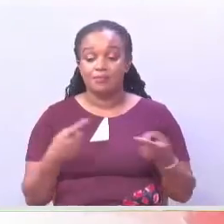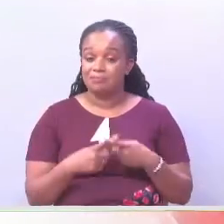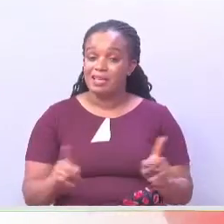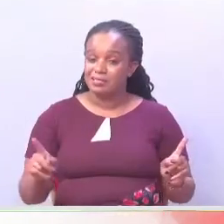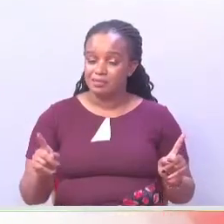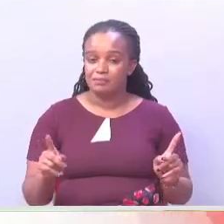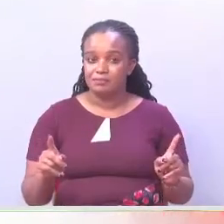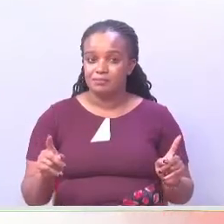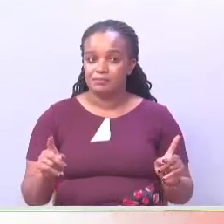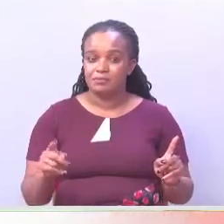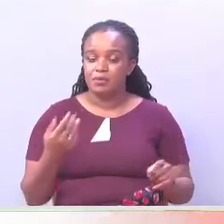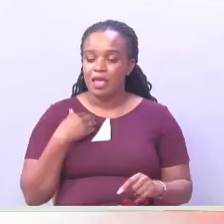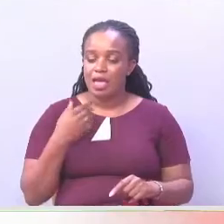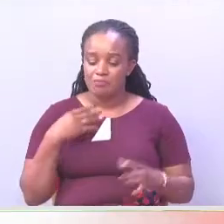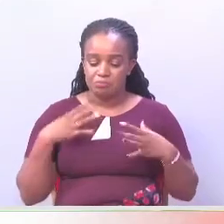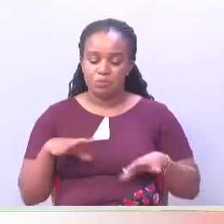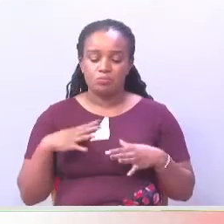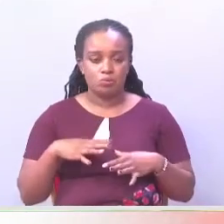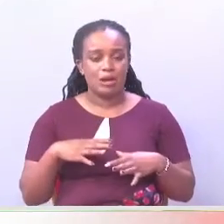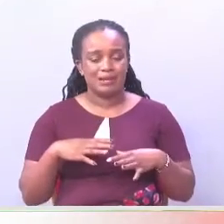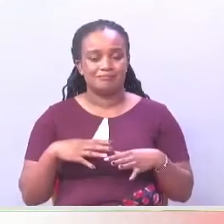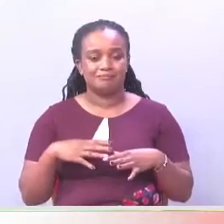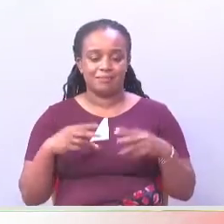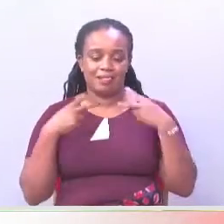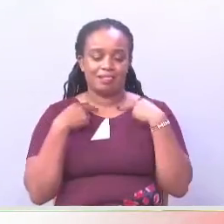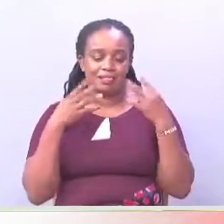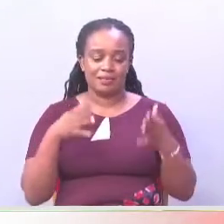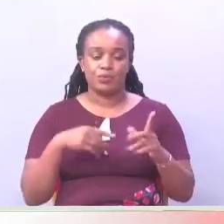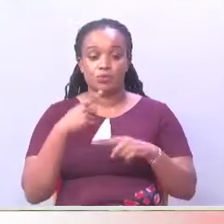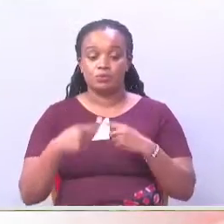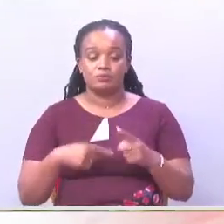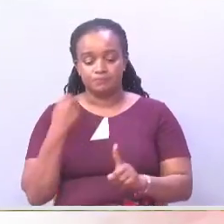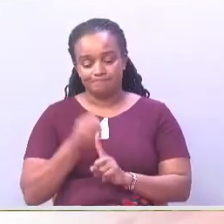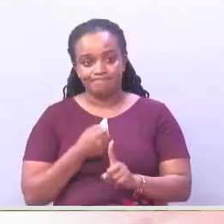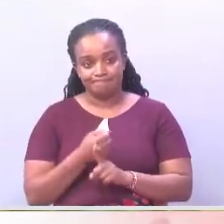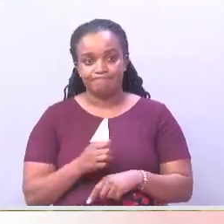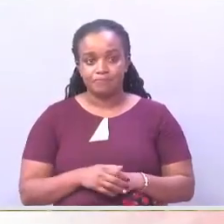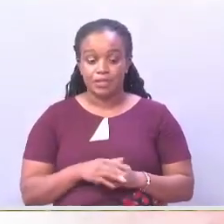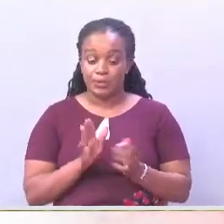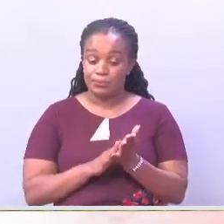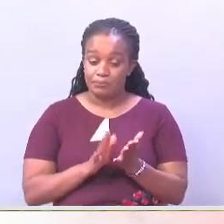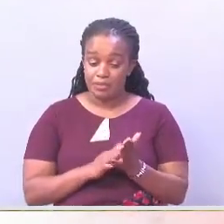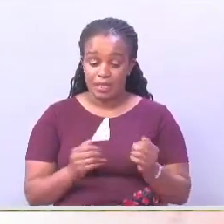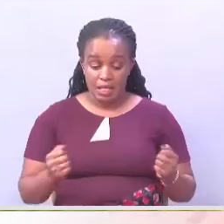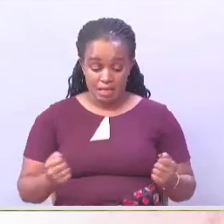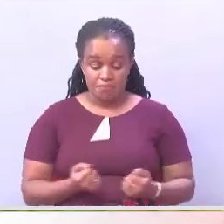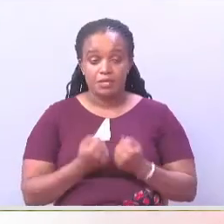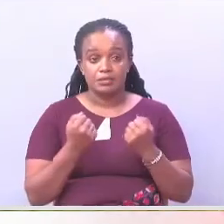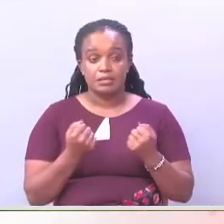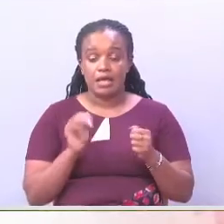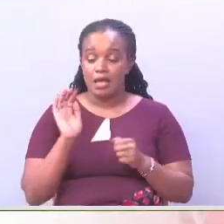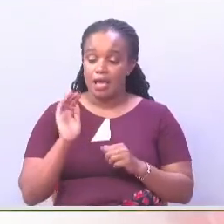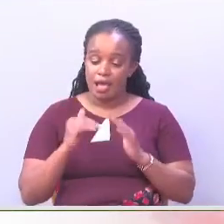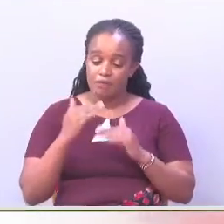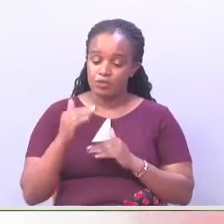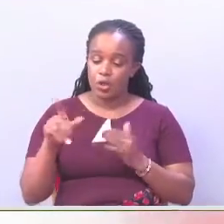kukosi wale remnants wanabaki na tutaendelea kupigana nao kikamilifu. The remarks came amid clarion calls by local leaders